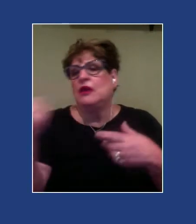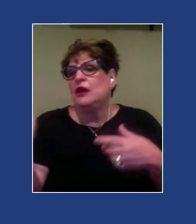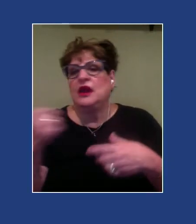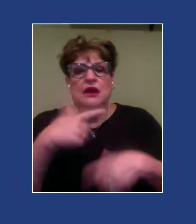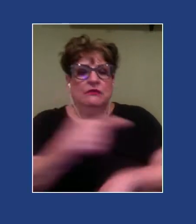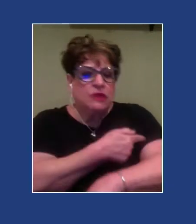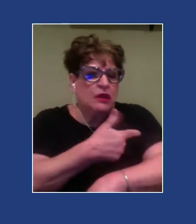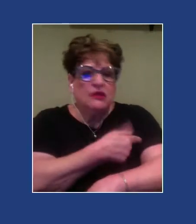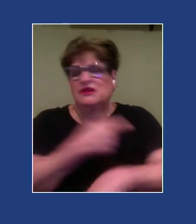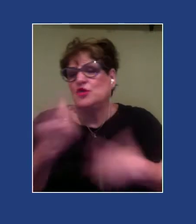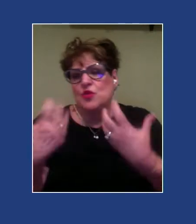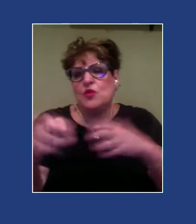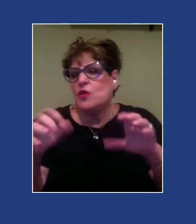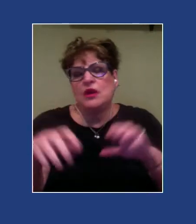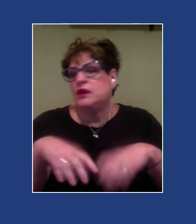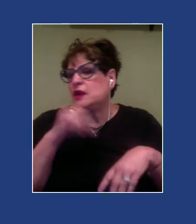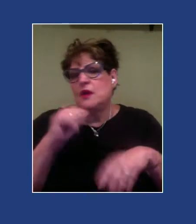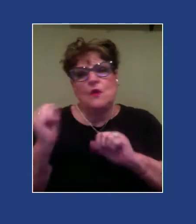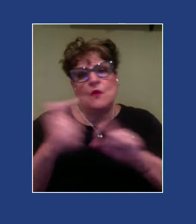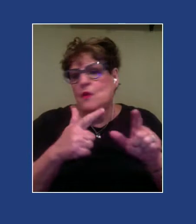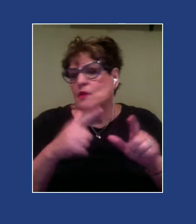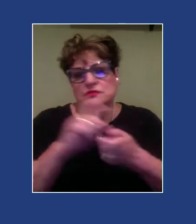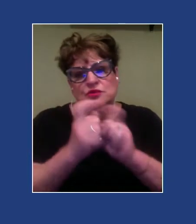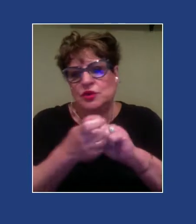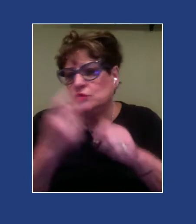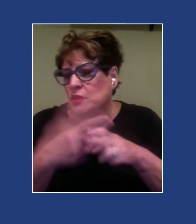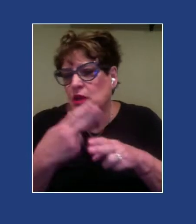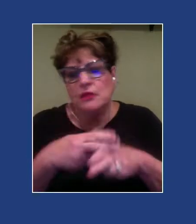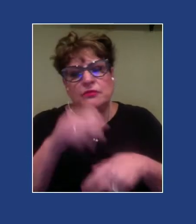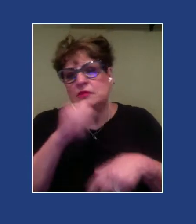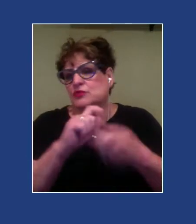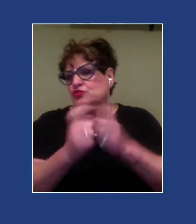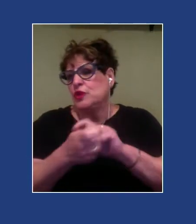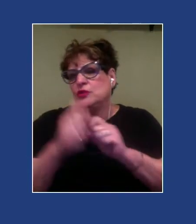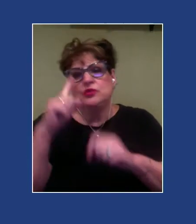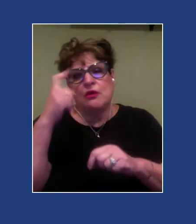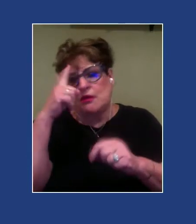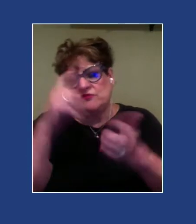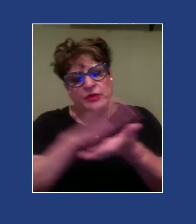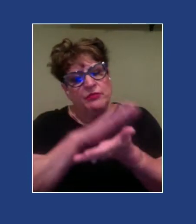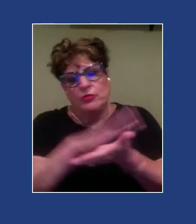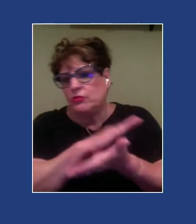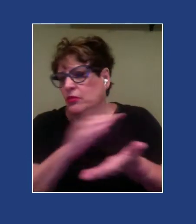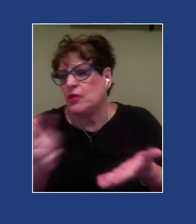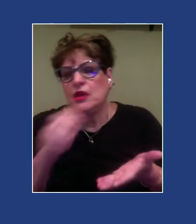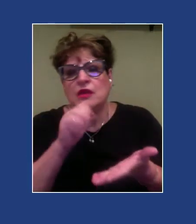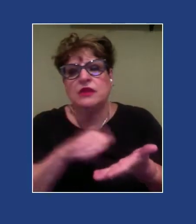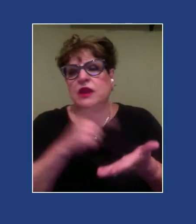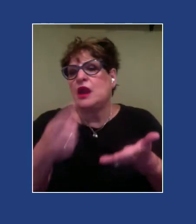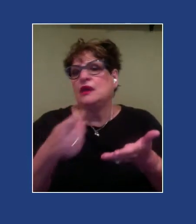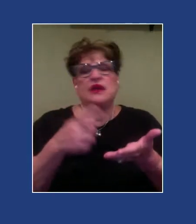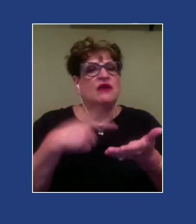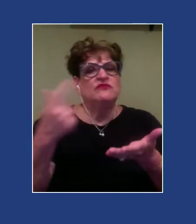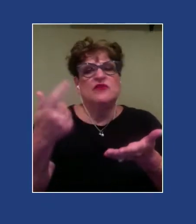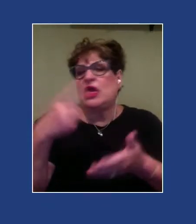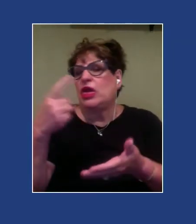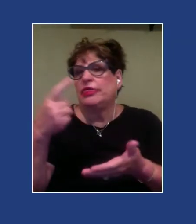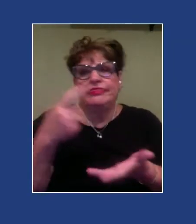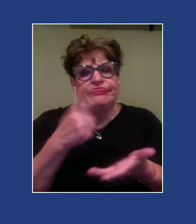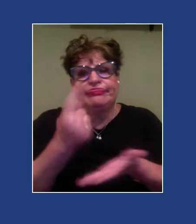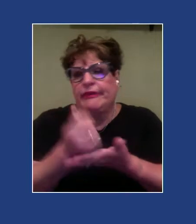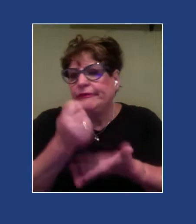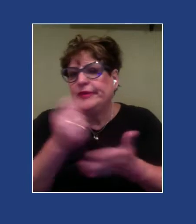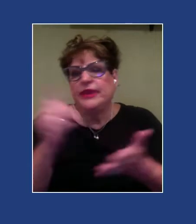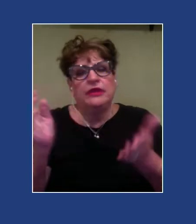changes their name, for example, or their government-issued documentation. Not everybody pursues gender-affirming hormone therapy. Not everybody